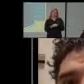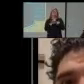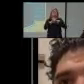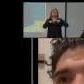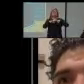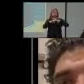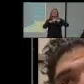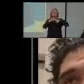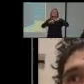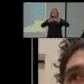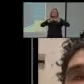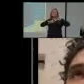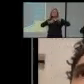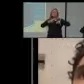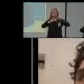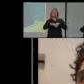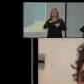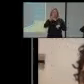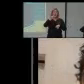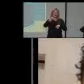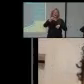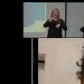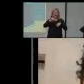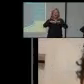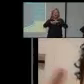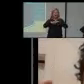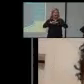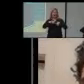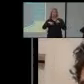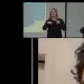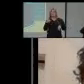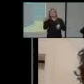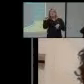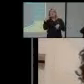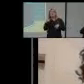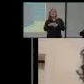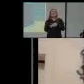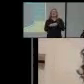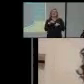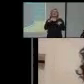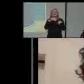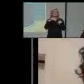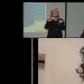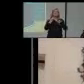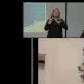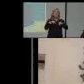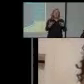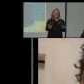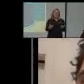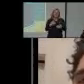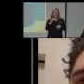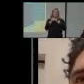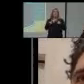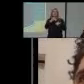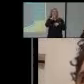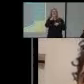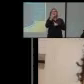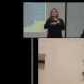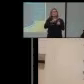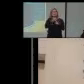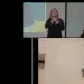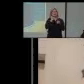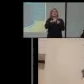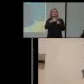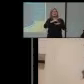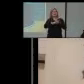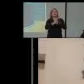supposedly making jokes about the wall, or, you know, sitting over here. But it really didn't affect me until I was one.